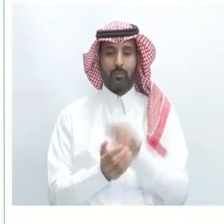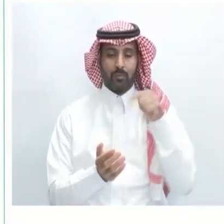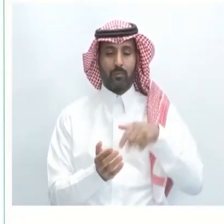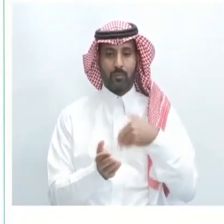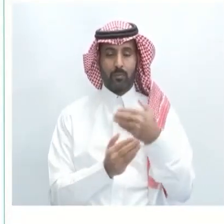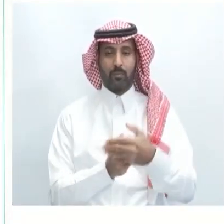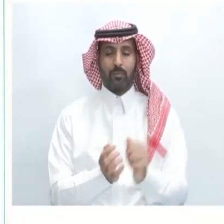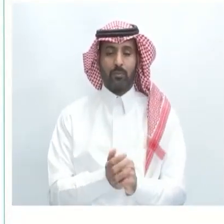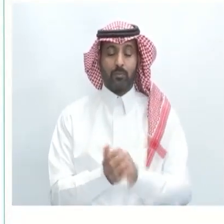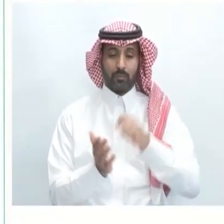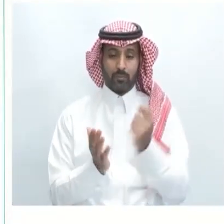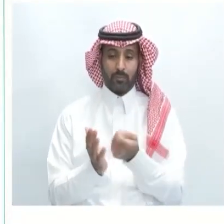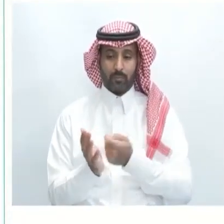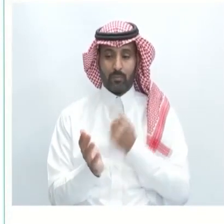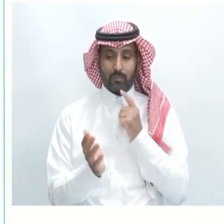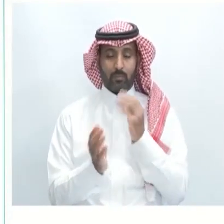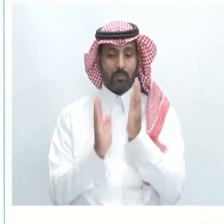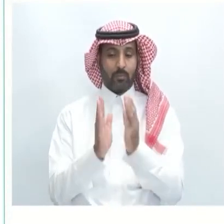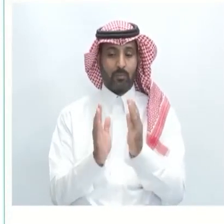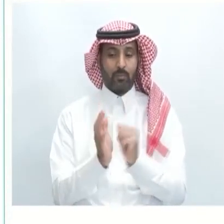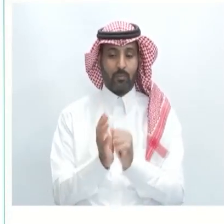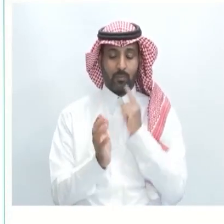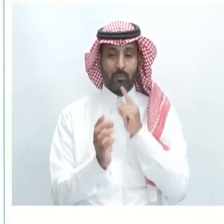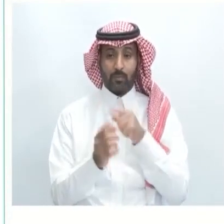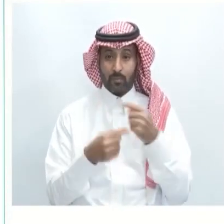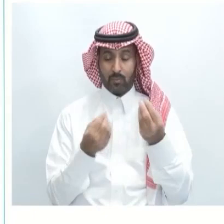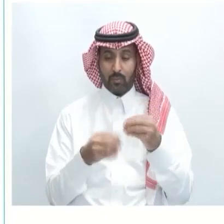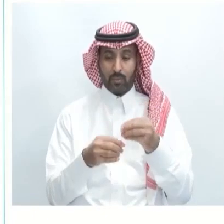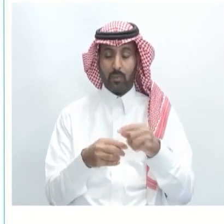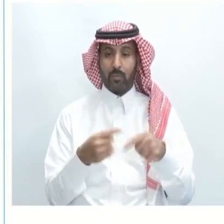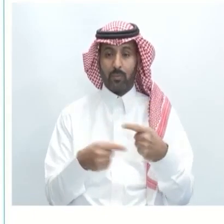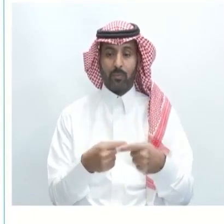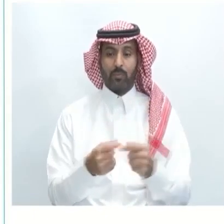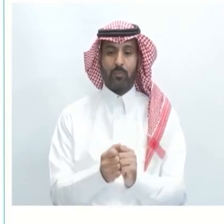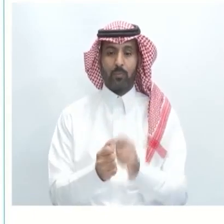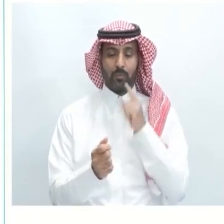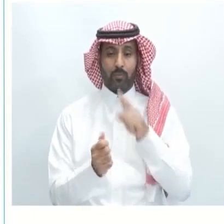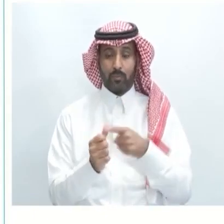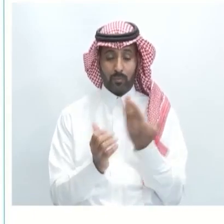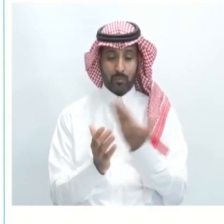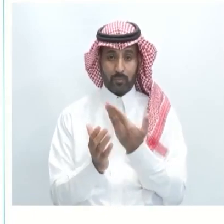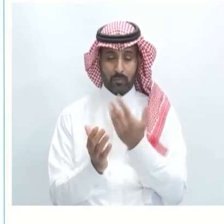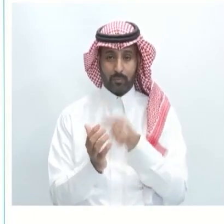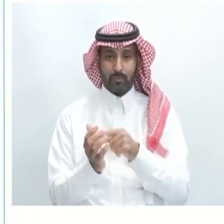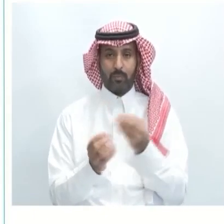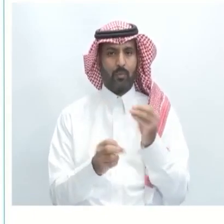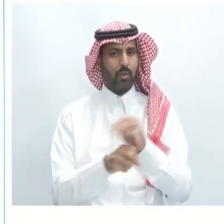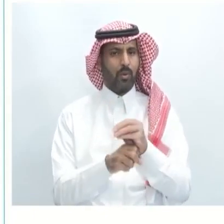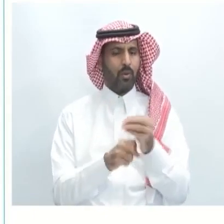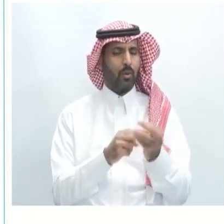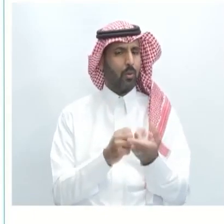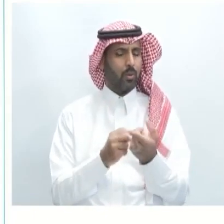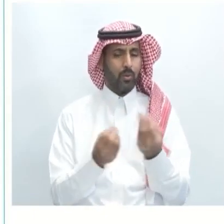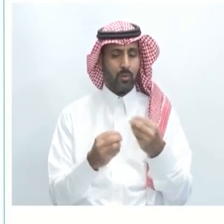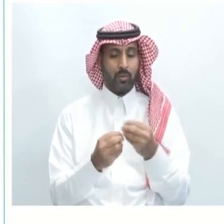today we'll be taking the writing part of the expansion, writing here. So let's read these together and try to learn what we have to